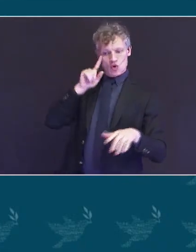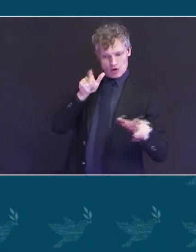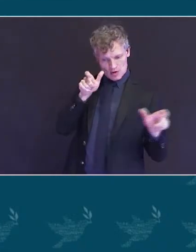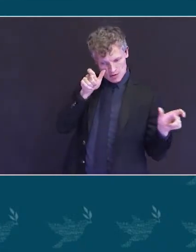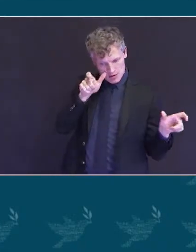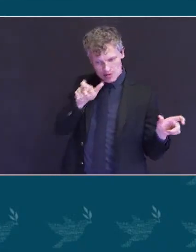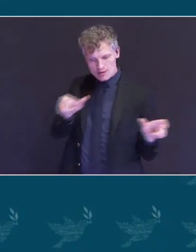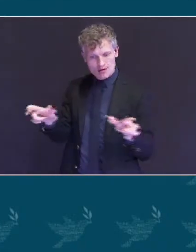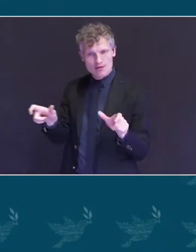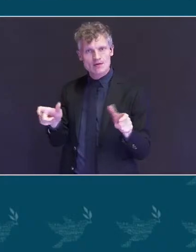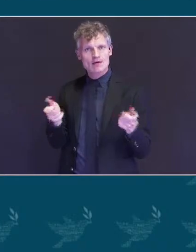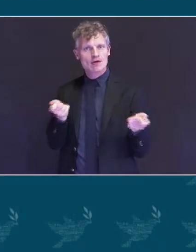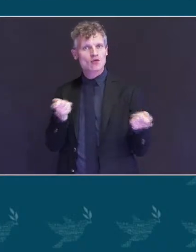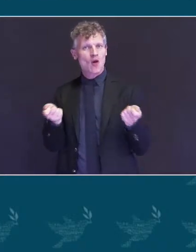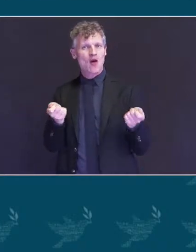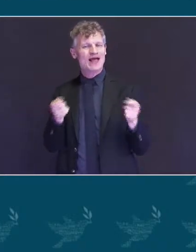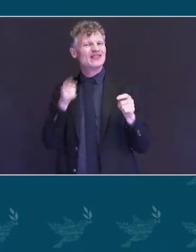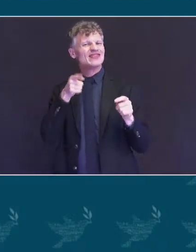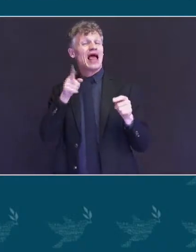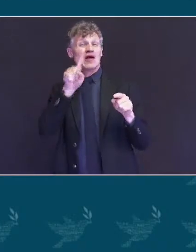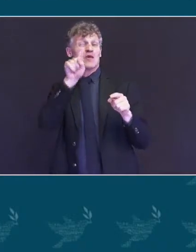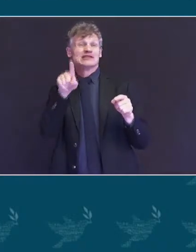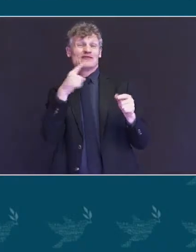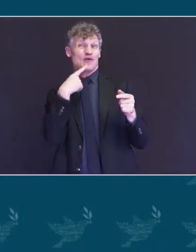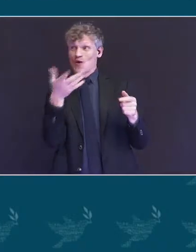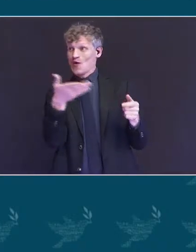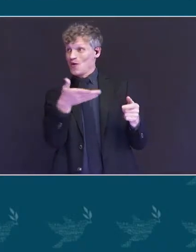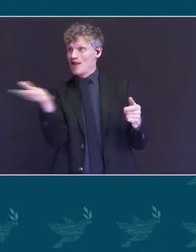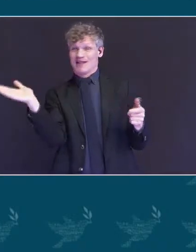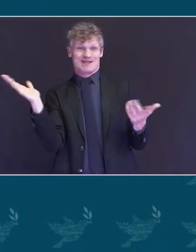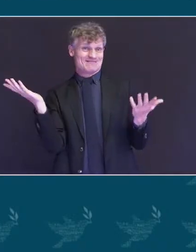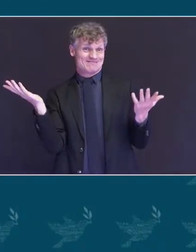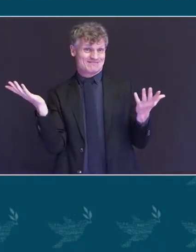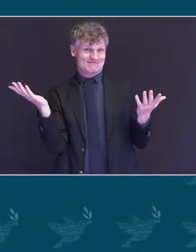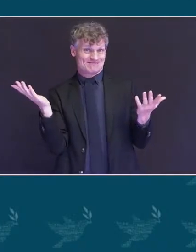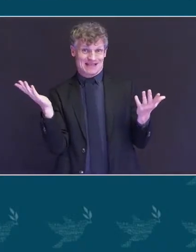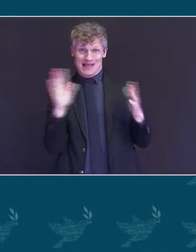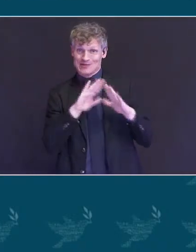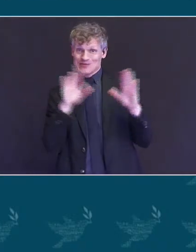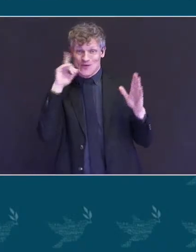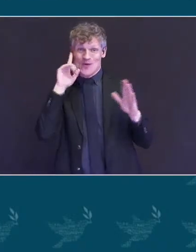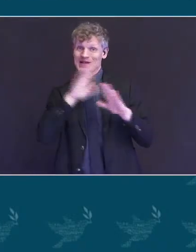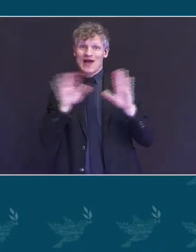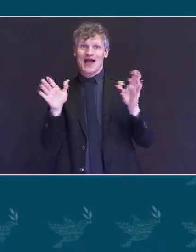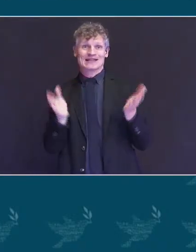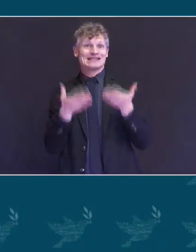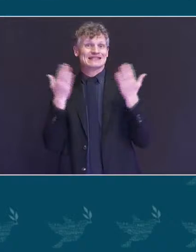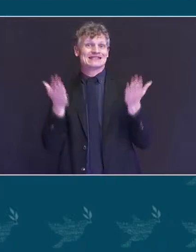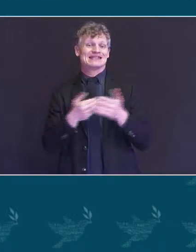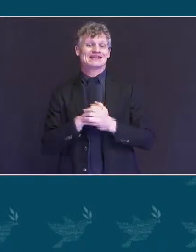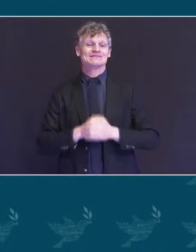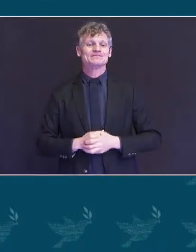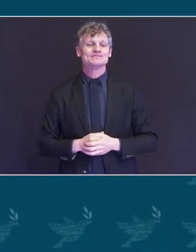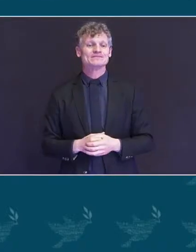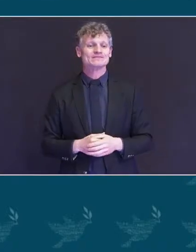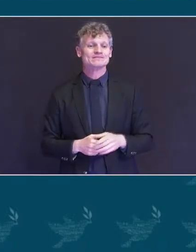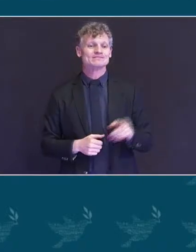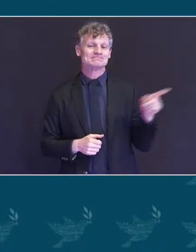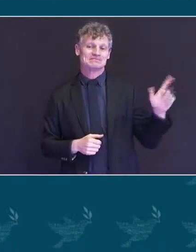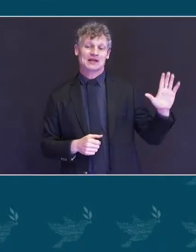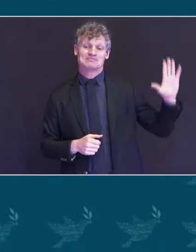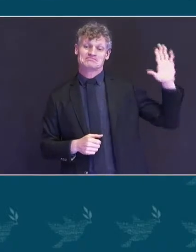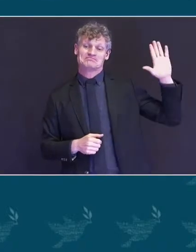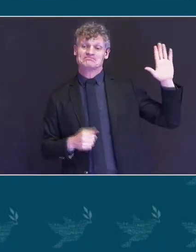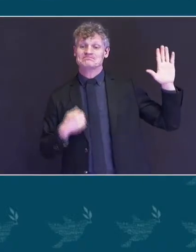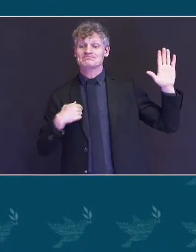question for any of the panel members, because I know that it's not an easy one to answer. I mean, if I want to can say something first, I think